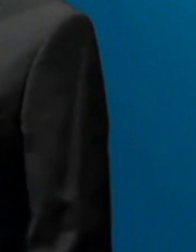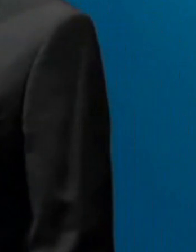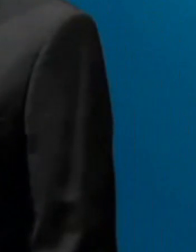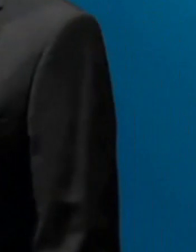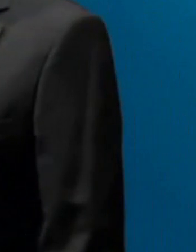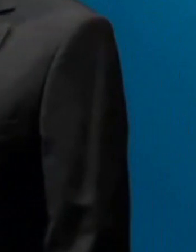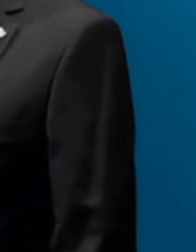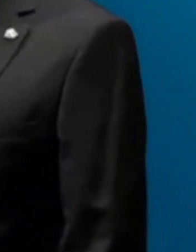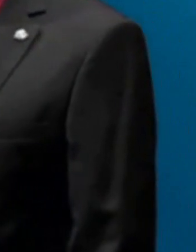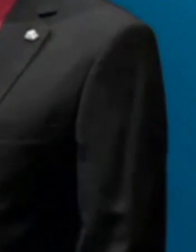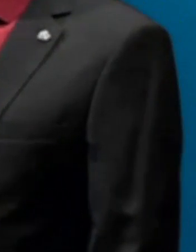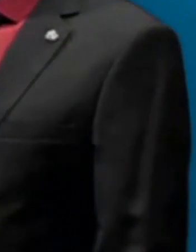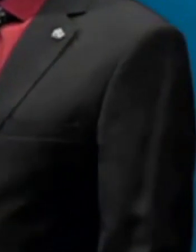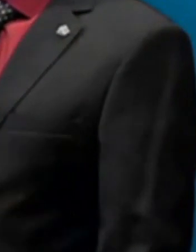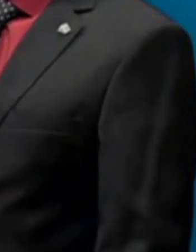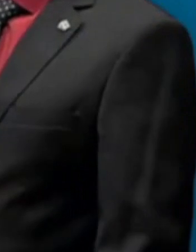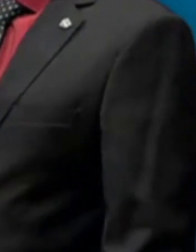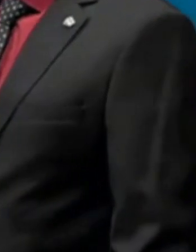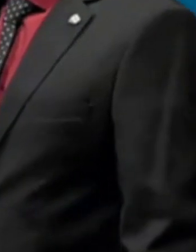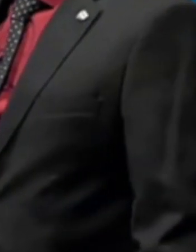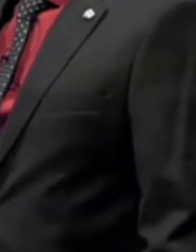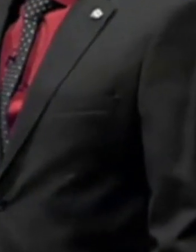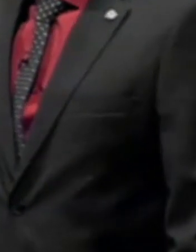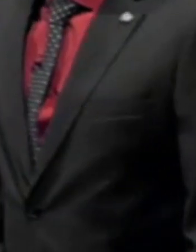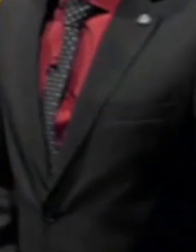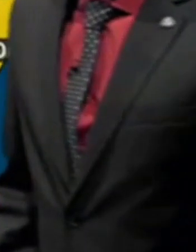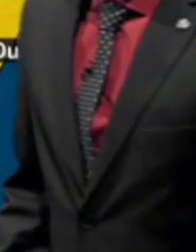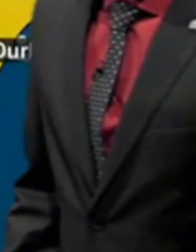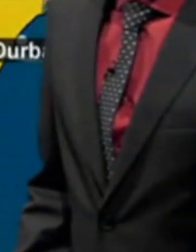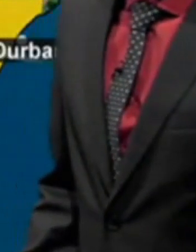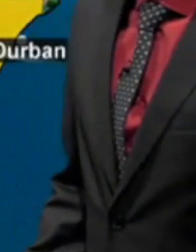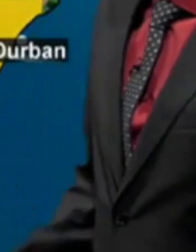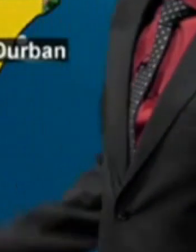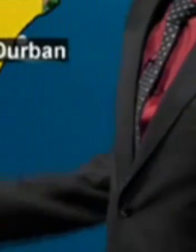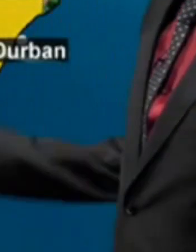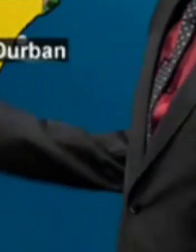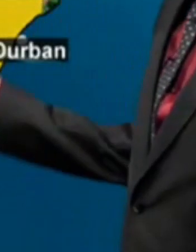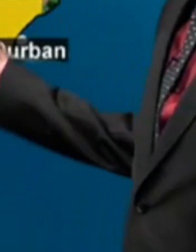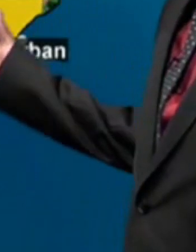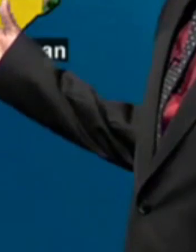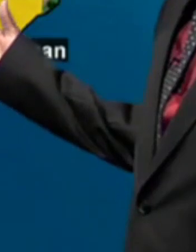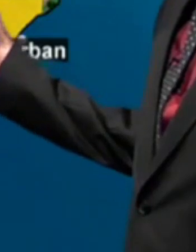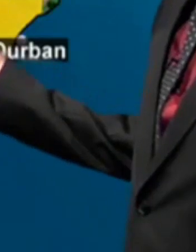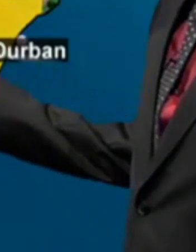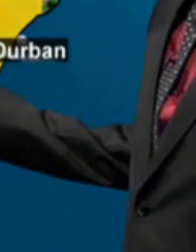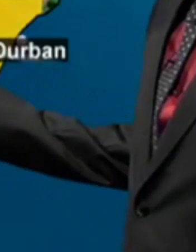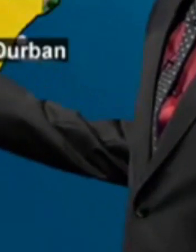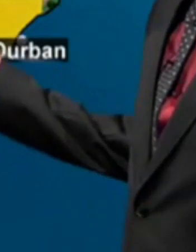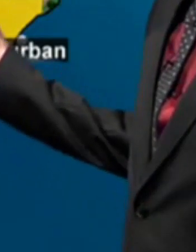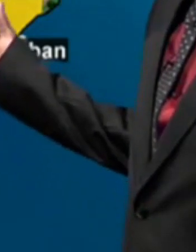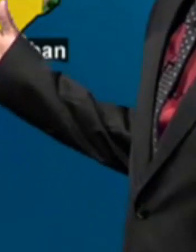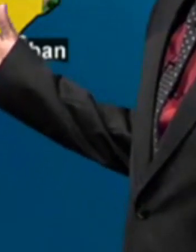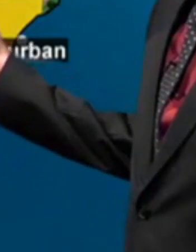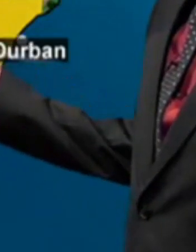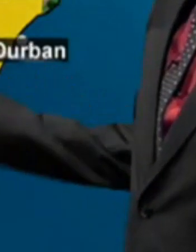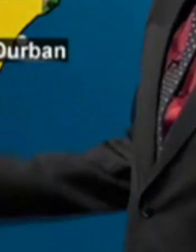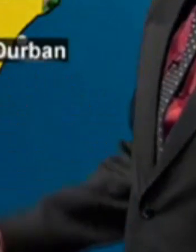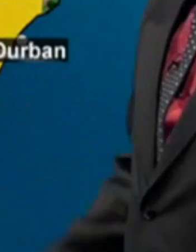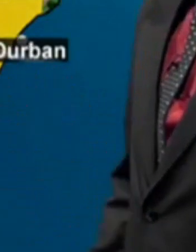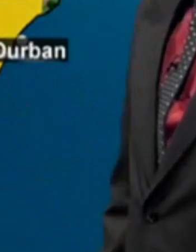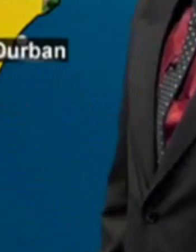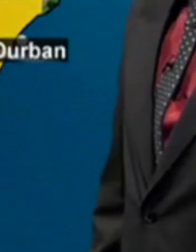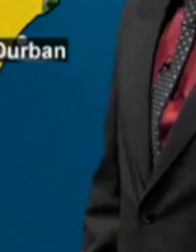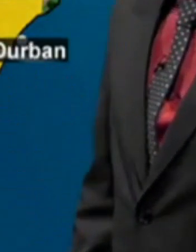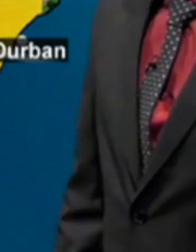diphefo tše maatla ka leboponna rena la ka bodikela magešo ga re ya ka lewatleng a re tlhokomeleng ka dikarolong tšeo ge e le ka dikarolong tša ka bohlabele ba ka Afrika Borwa re